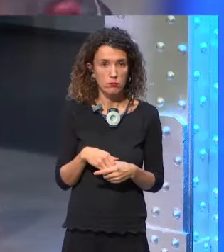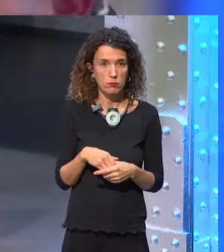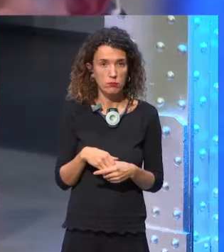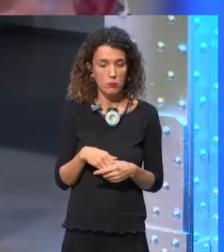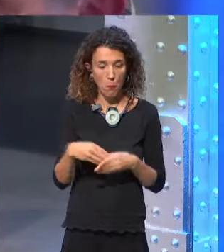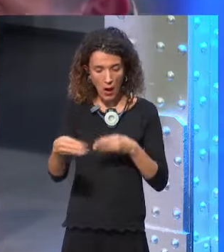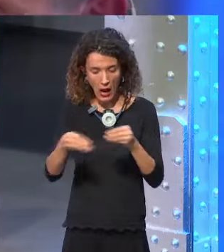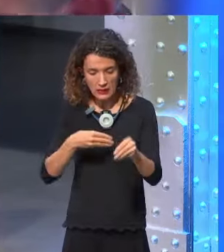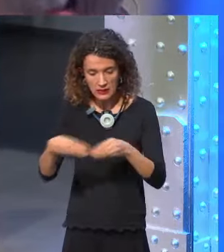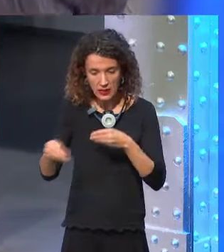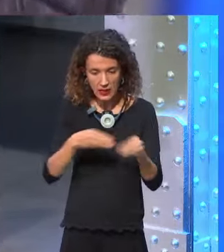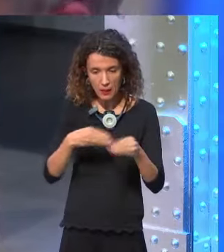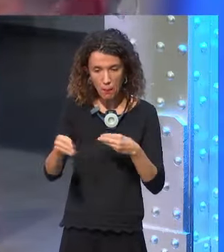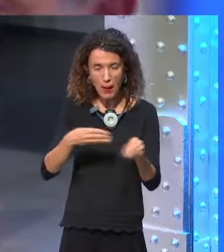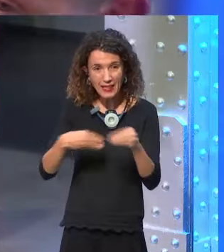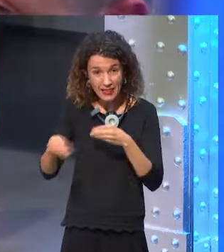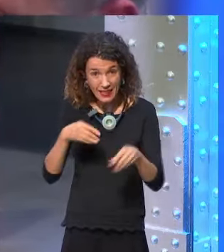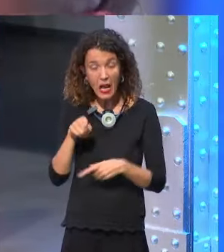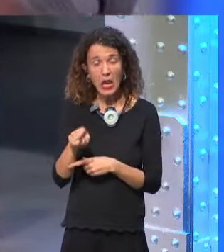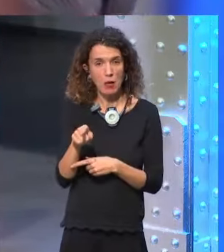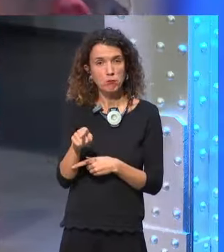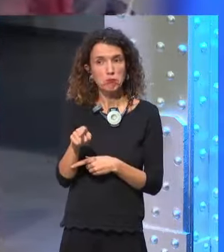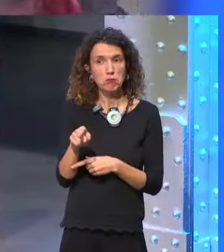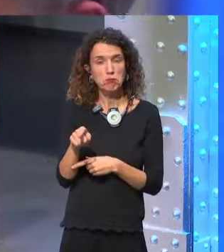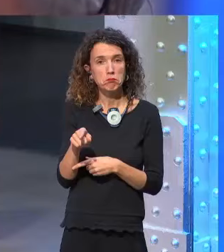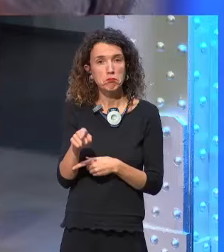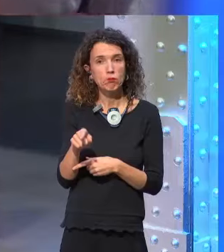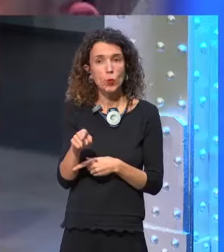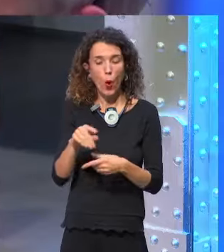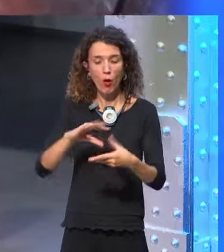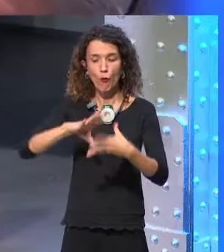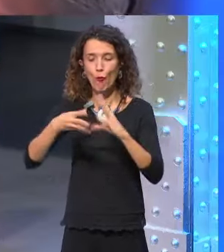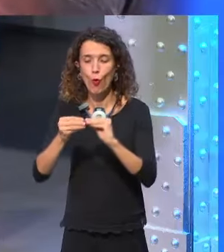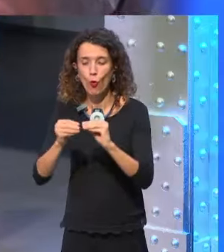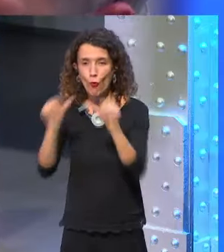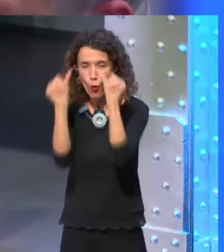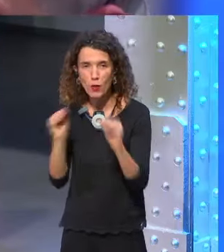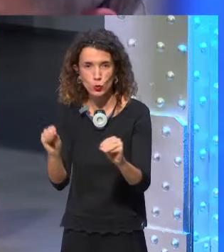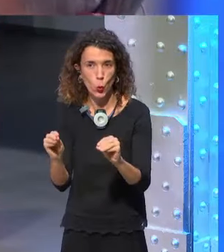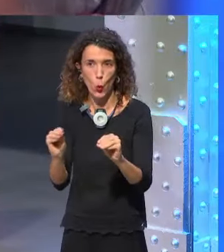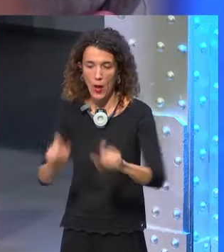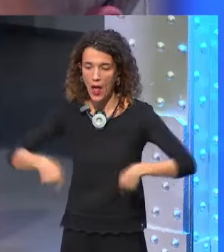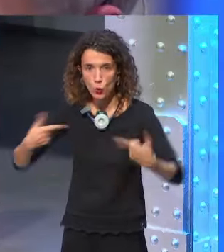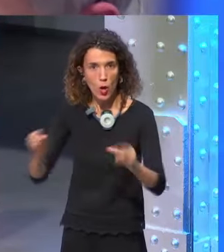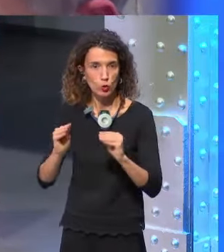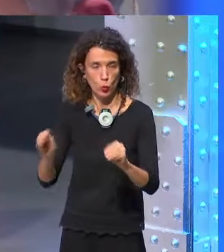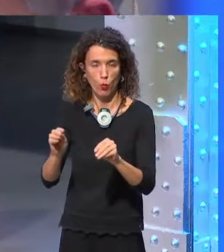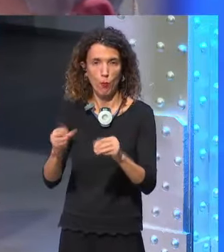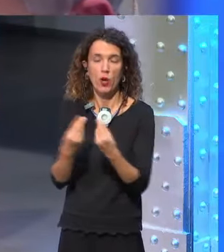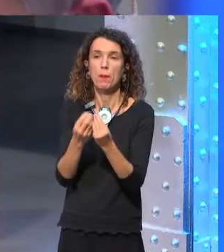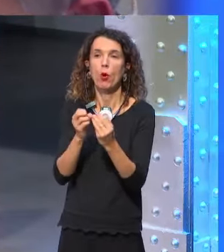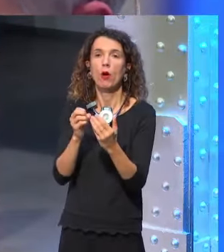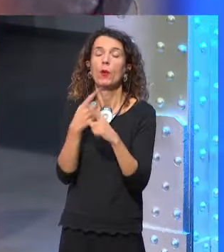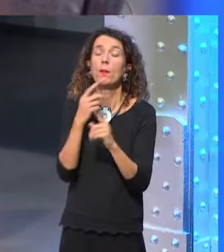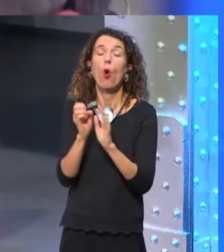clay interlocking with another clay when it impacts, when it flies down, etc.